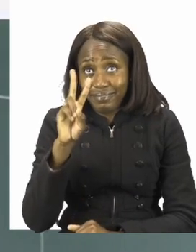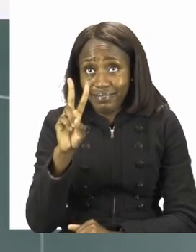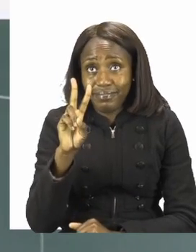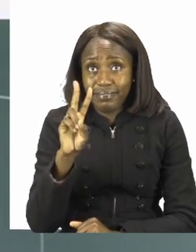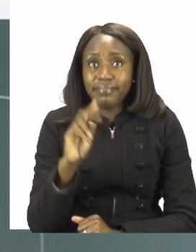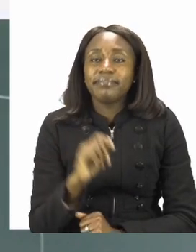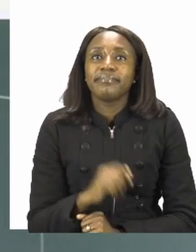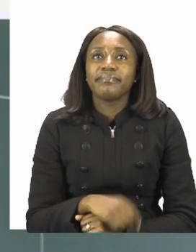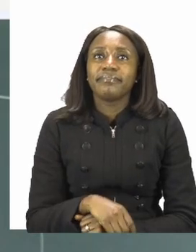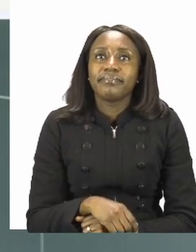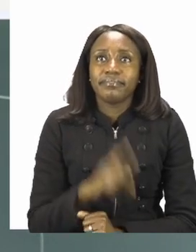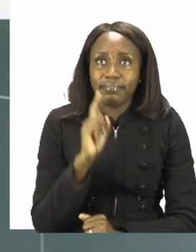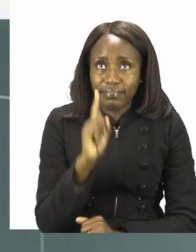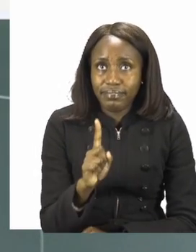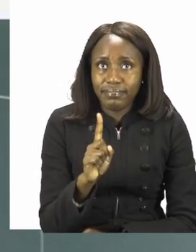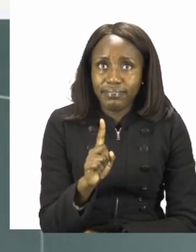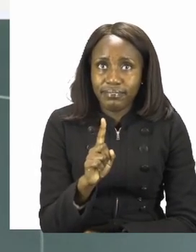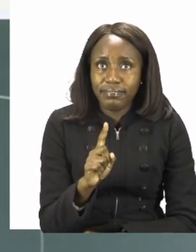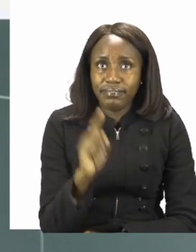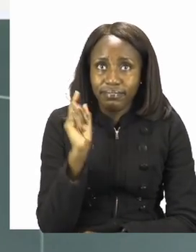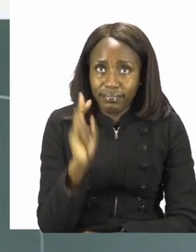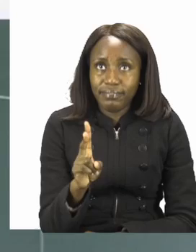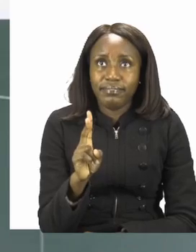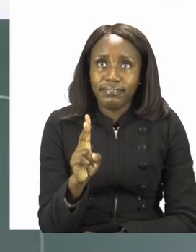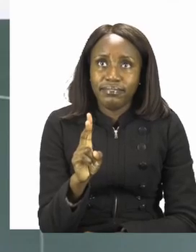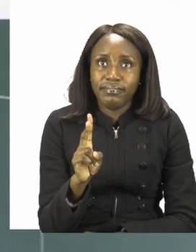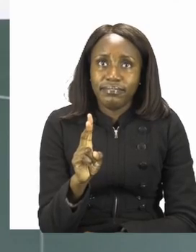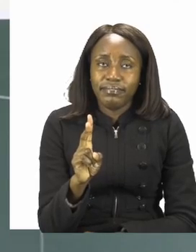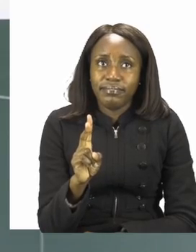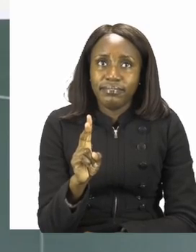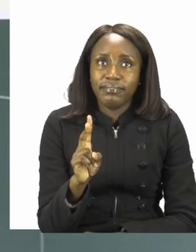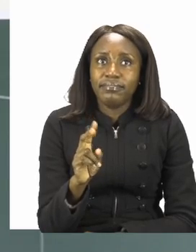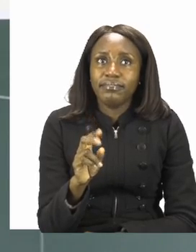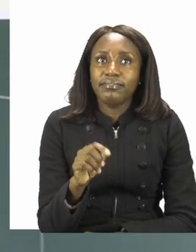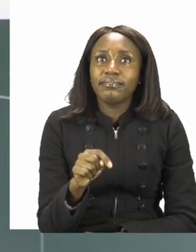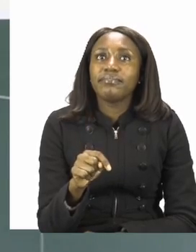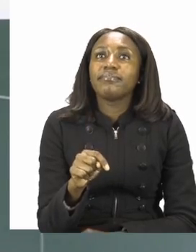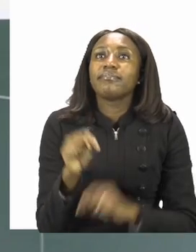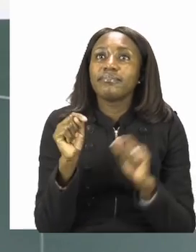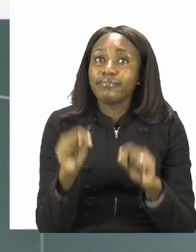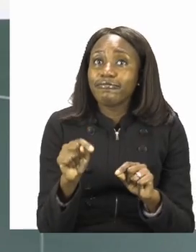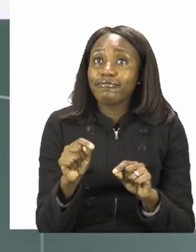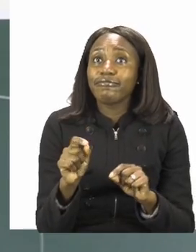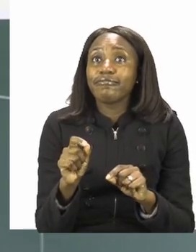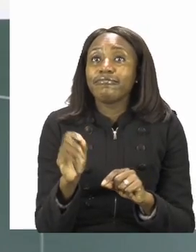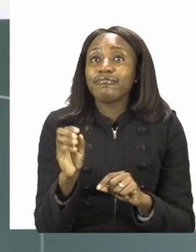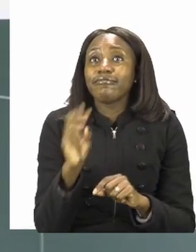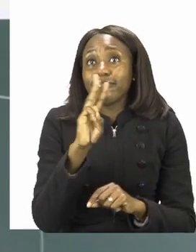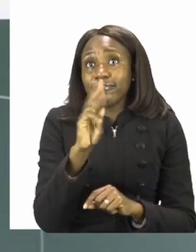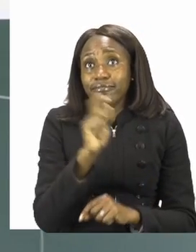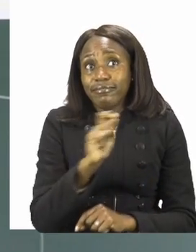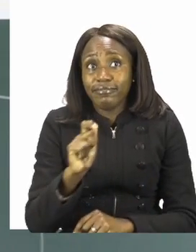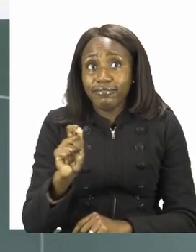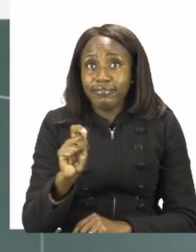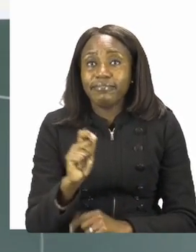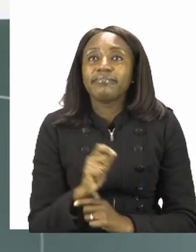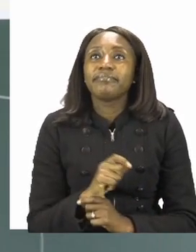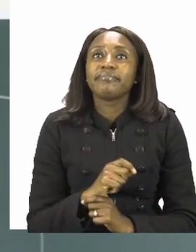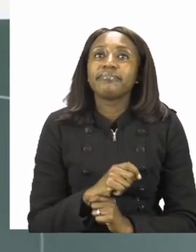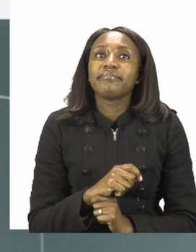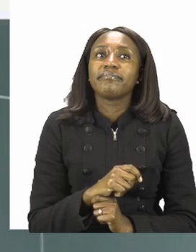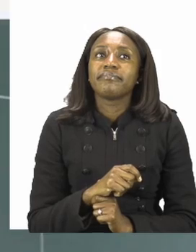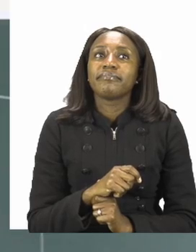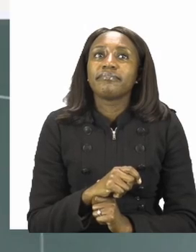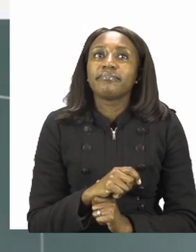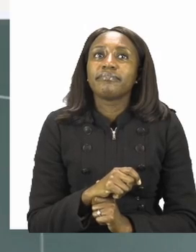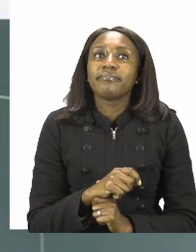We have 1, 2. Now we need to write number 3. So